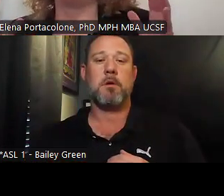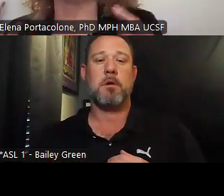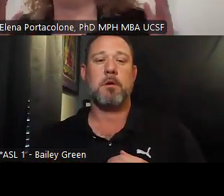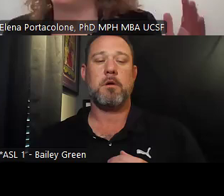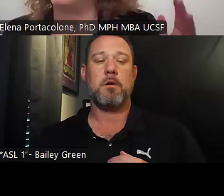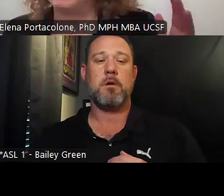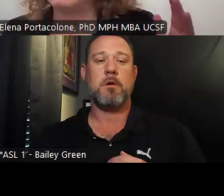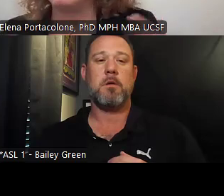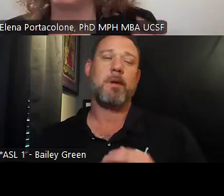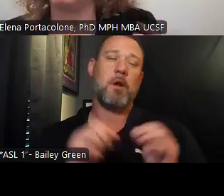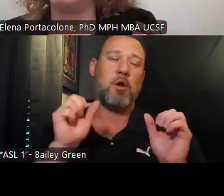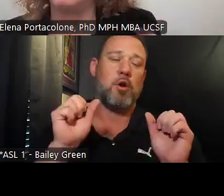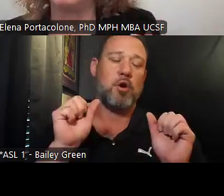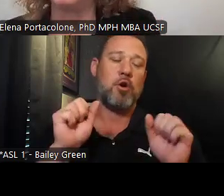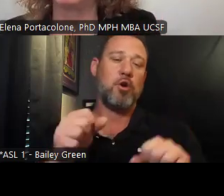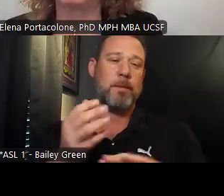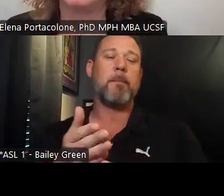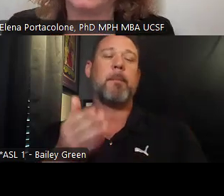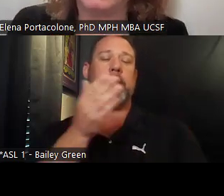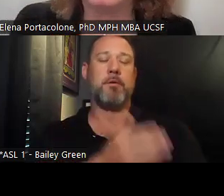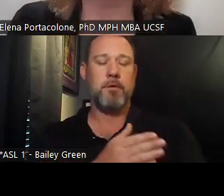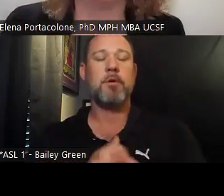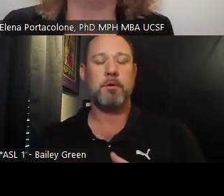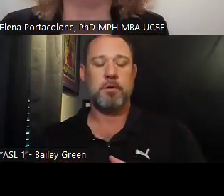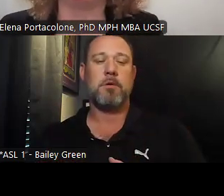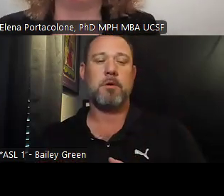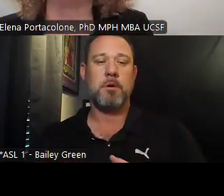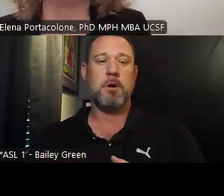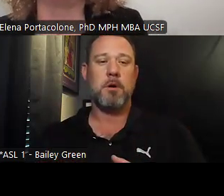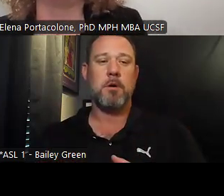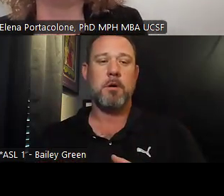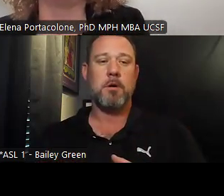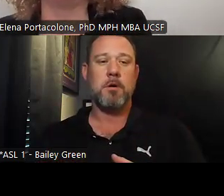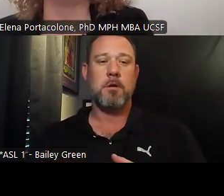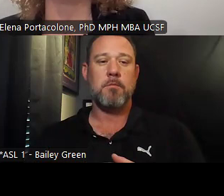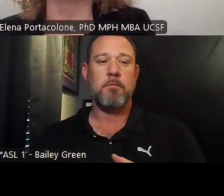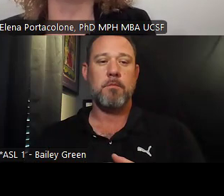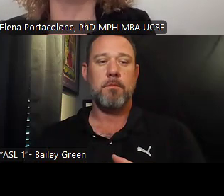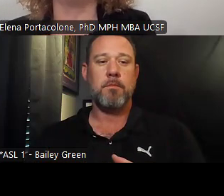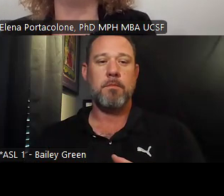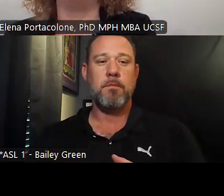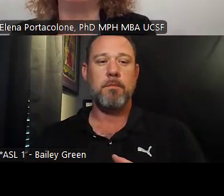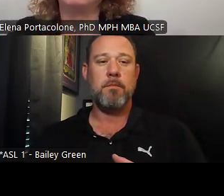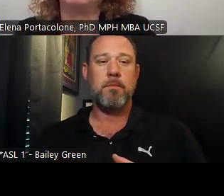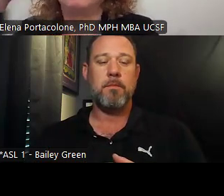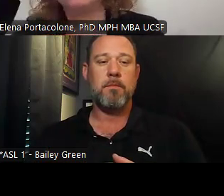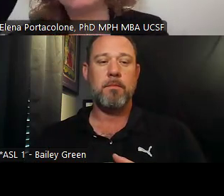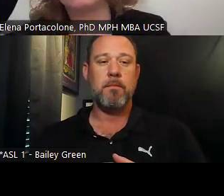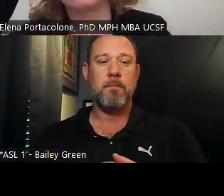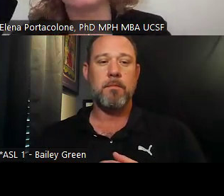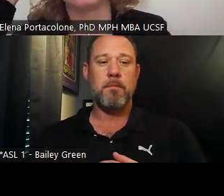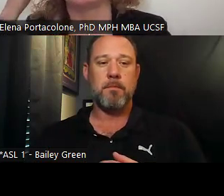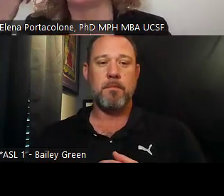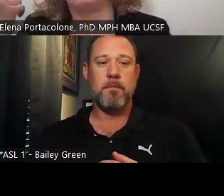not, it could be better. It could be better. And also I want to point out that I'm